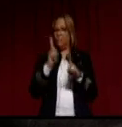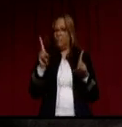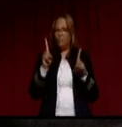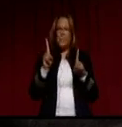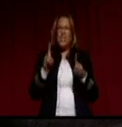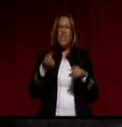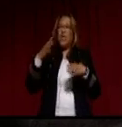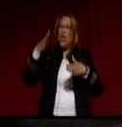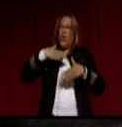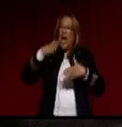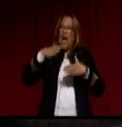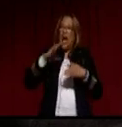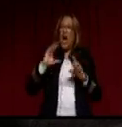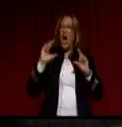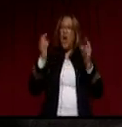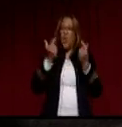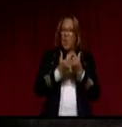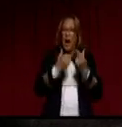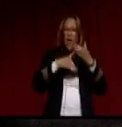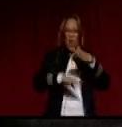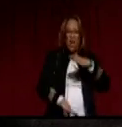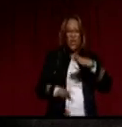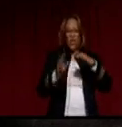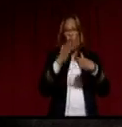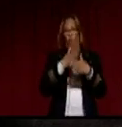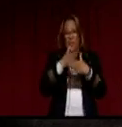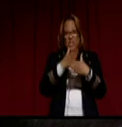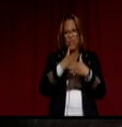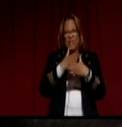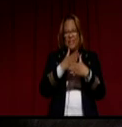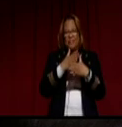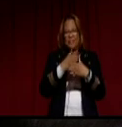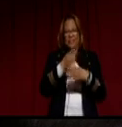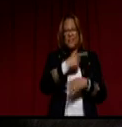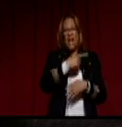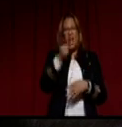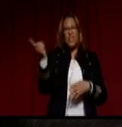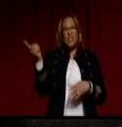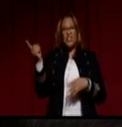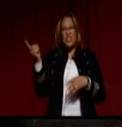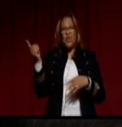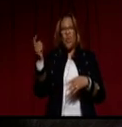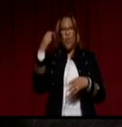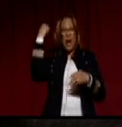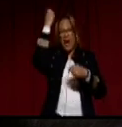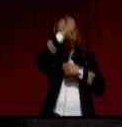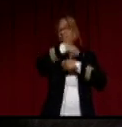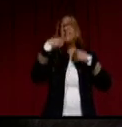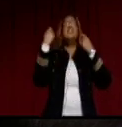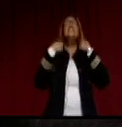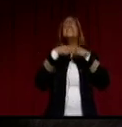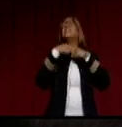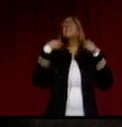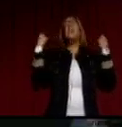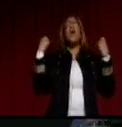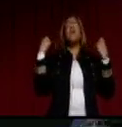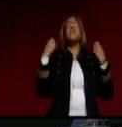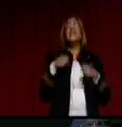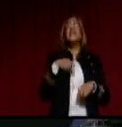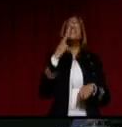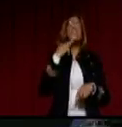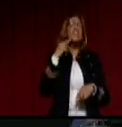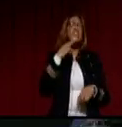air gets in around, under, or between. So those of you who are wearing scarves, it's not just a scarf to look